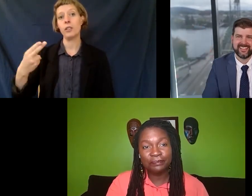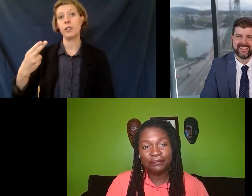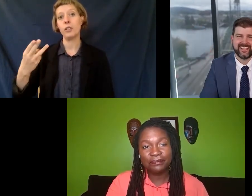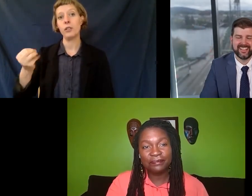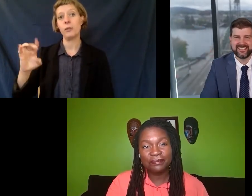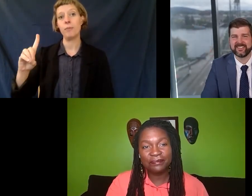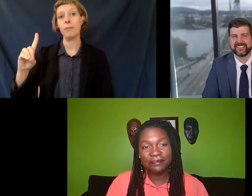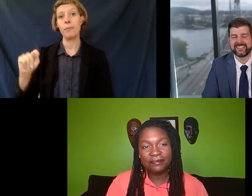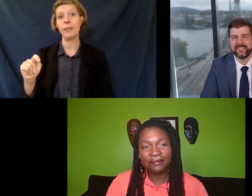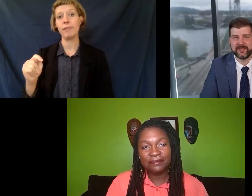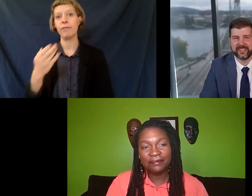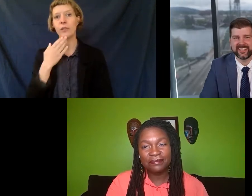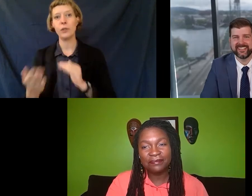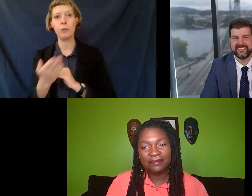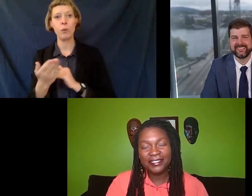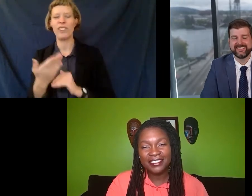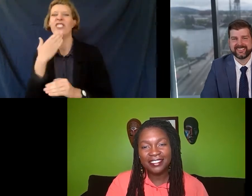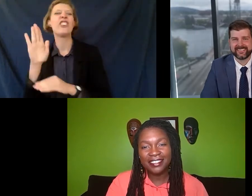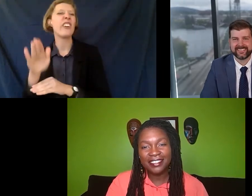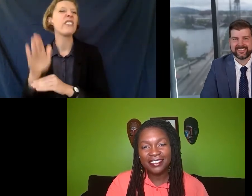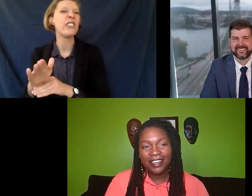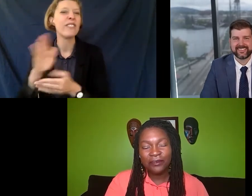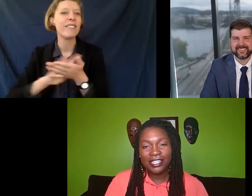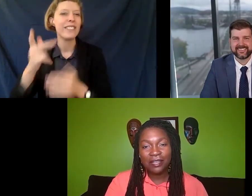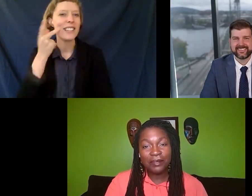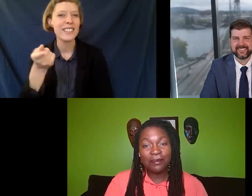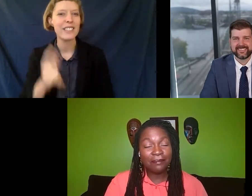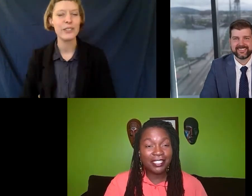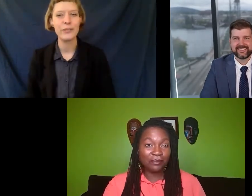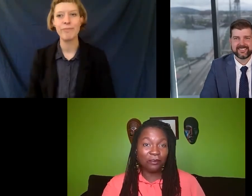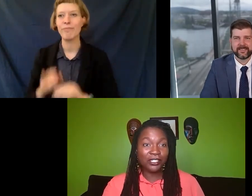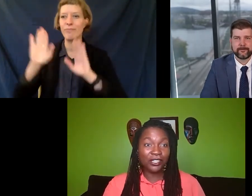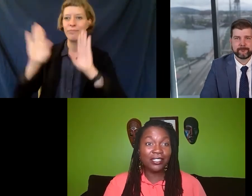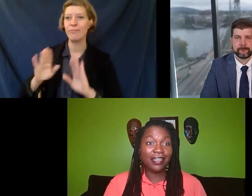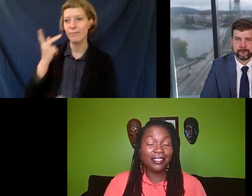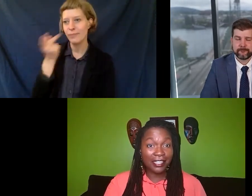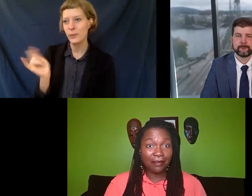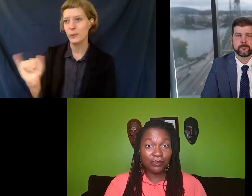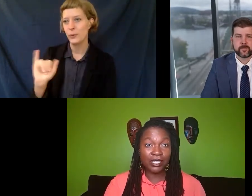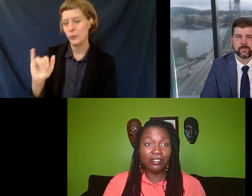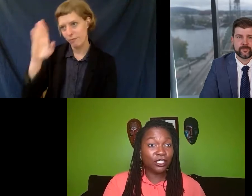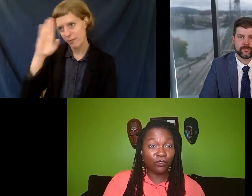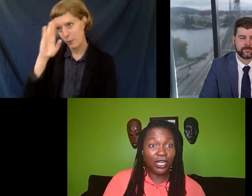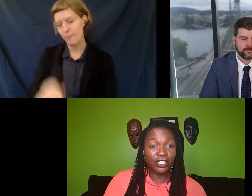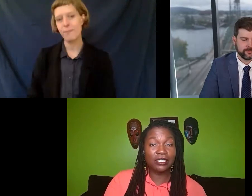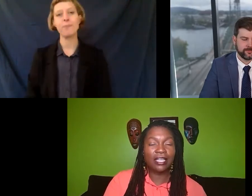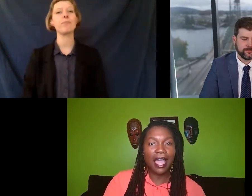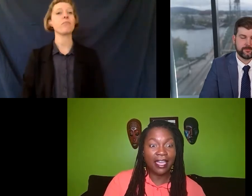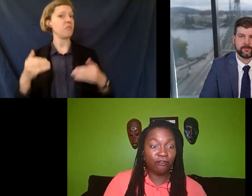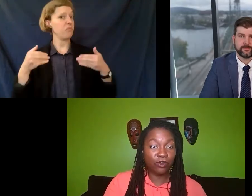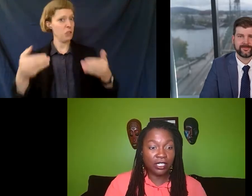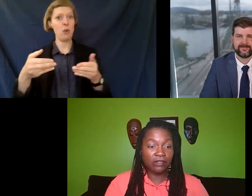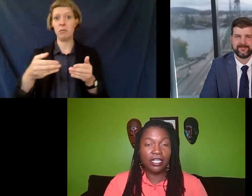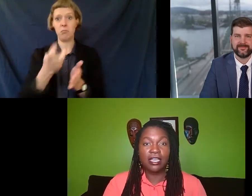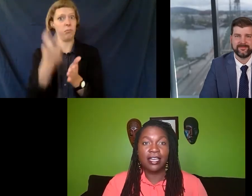you. It's great to see you too, Nkenge. We're going to jump in, Mike, because as Amira mentioned, City Club has received dozens of